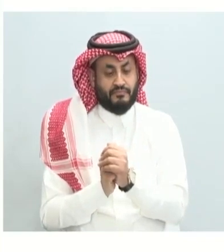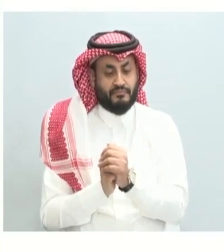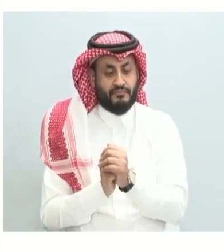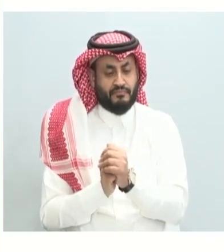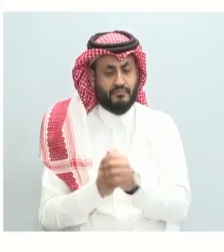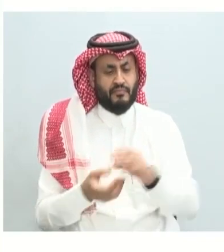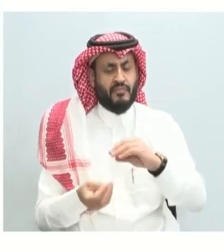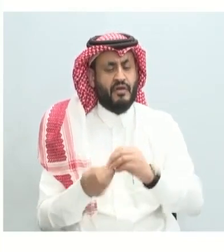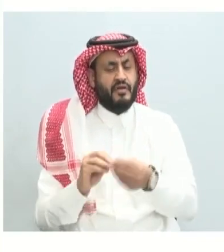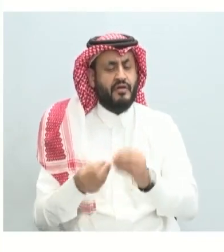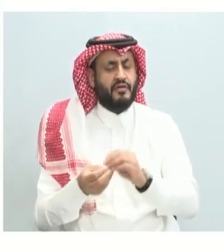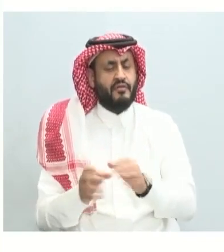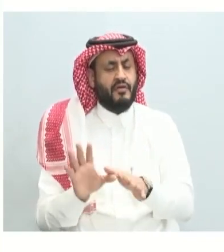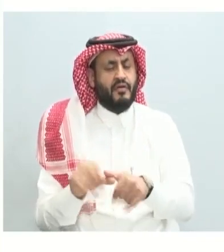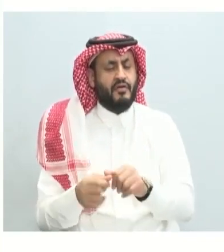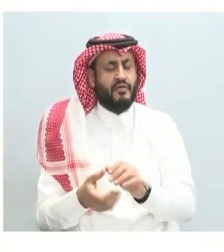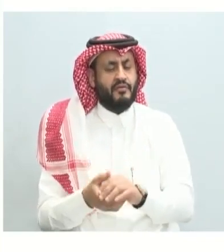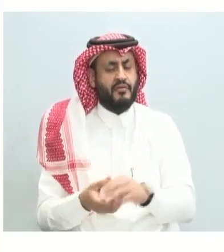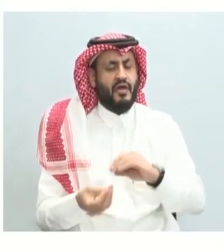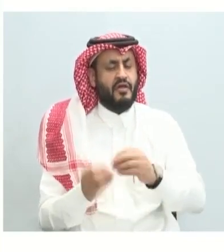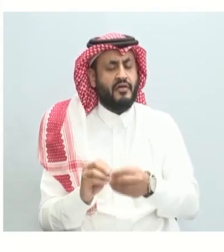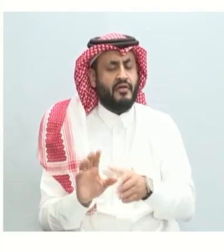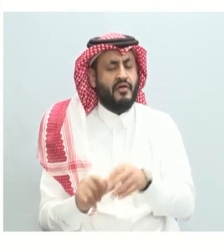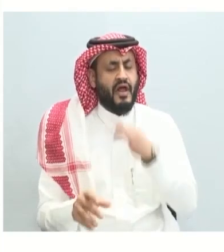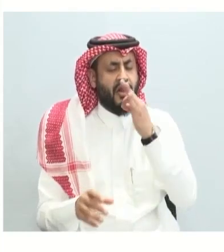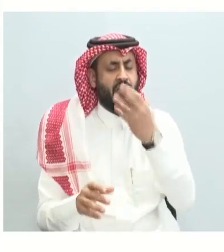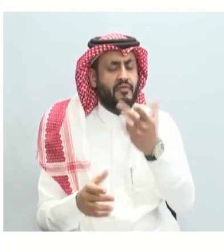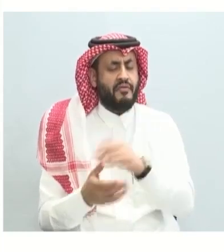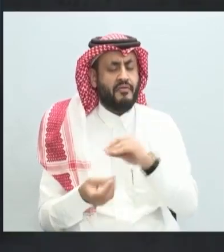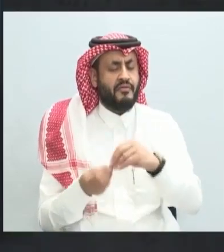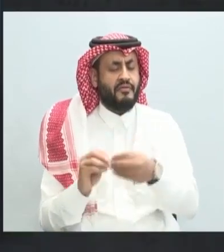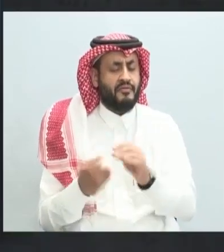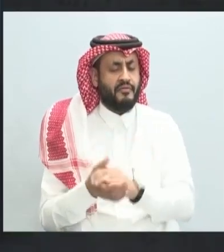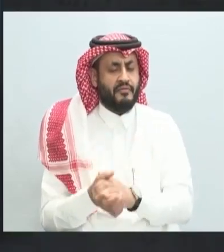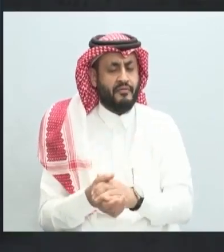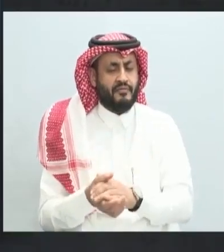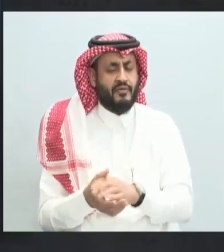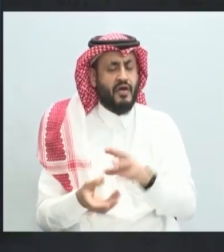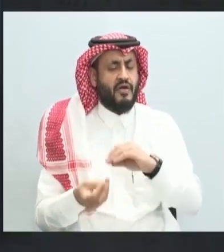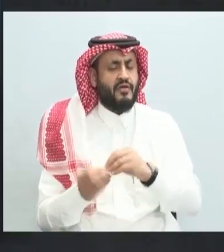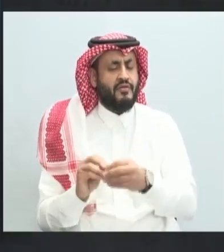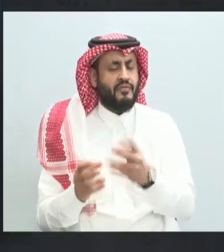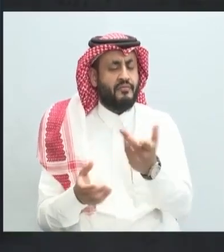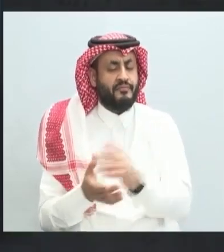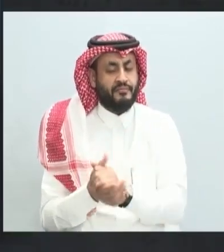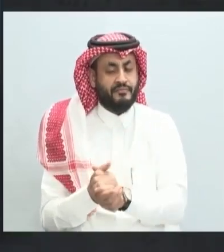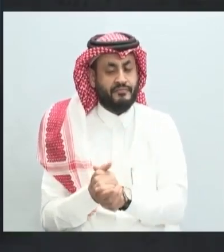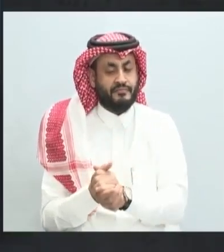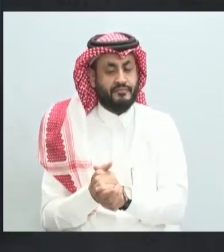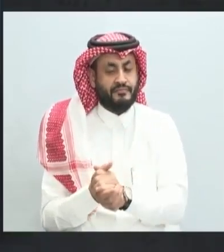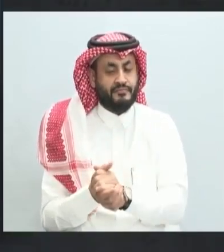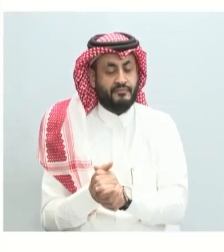What color is Tim? What color is Tim, the parrot? What color is he?